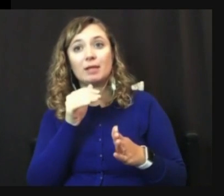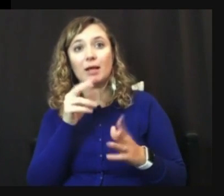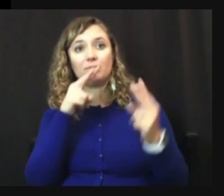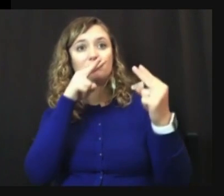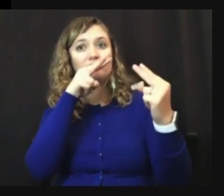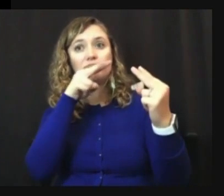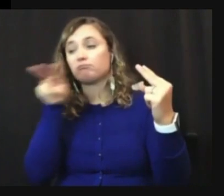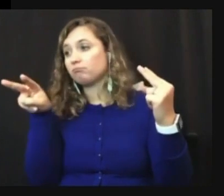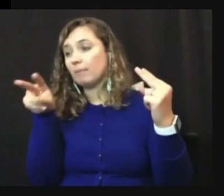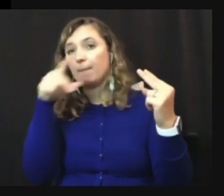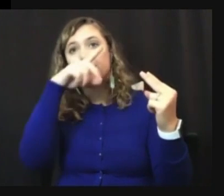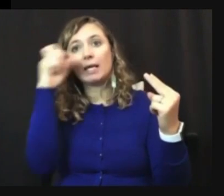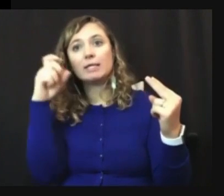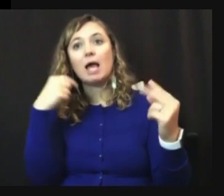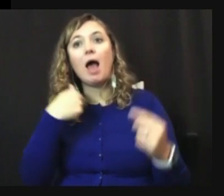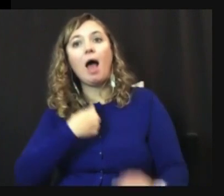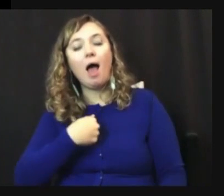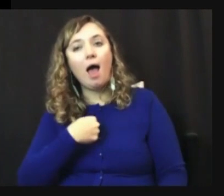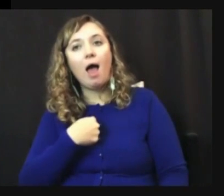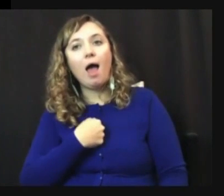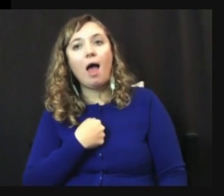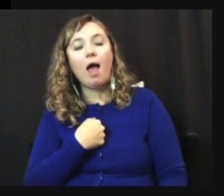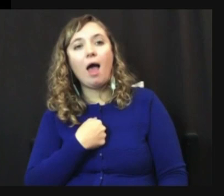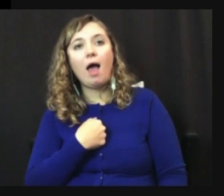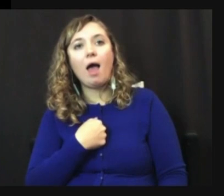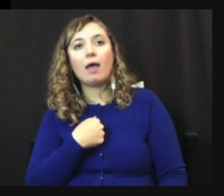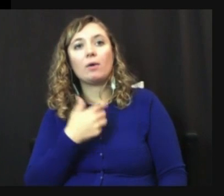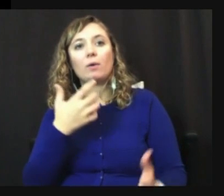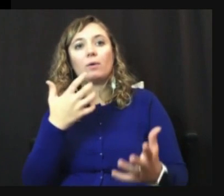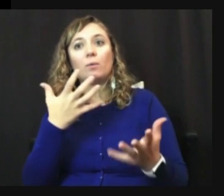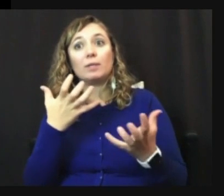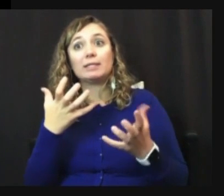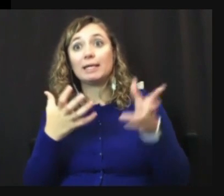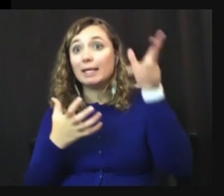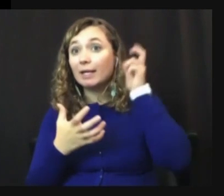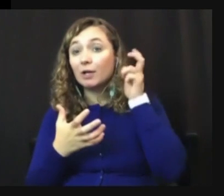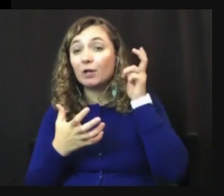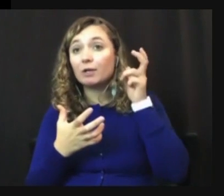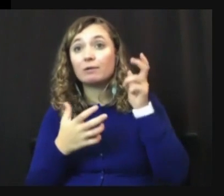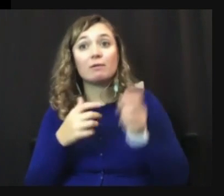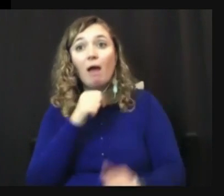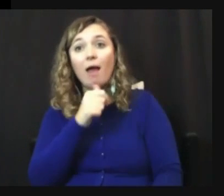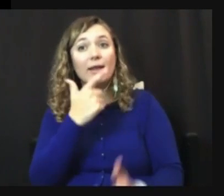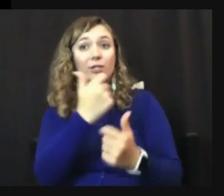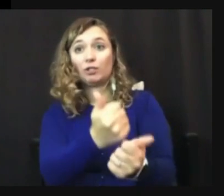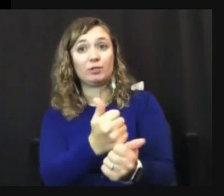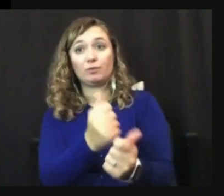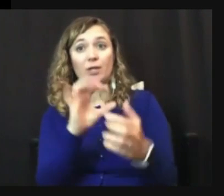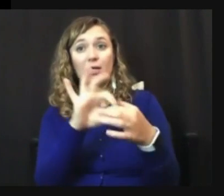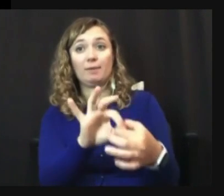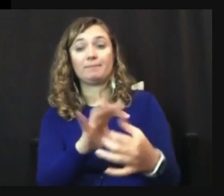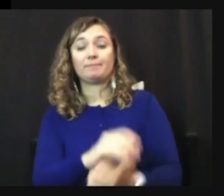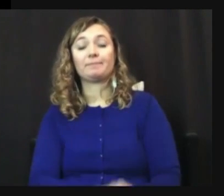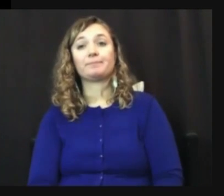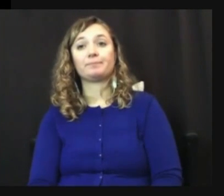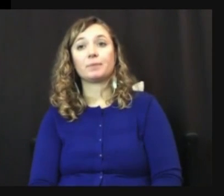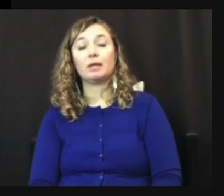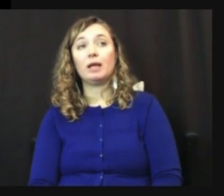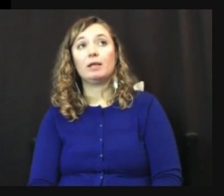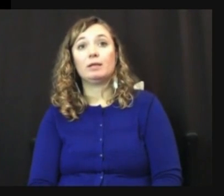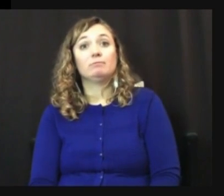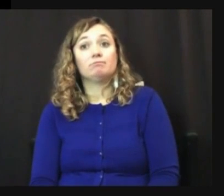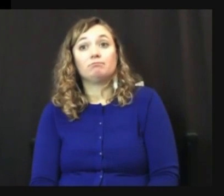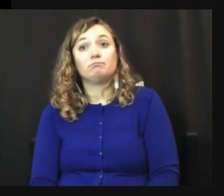away from you because I am wanting to hear what you say. I am going to not want to become